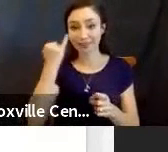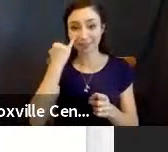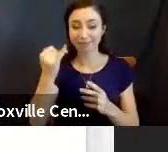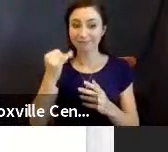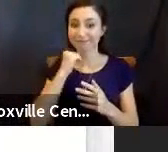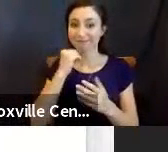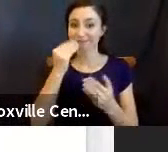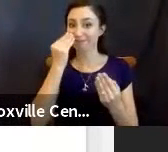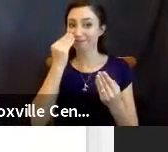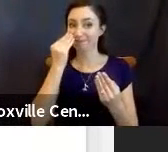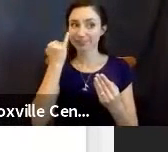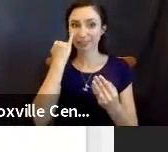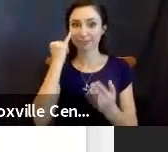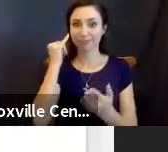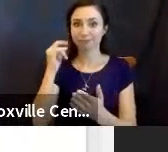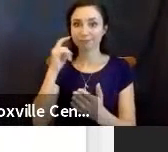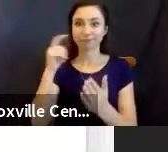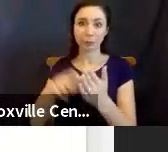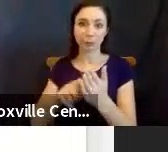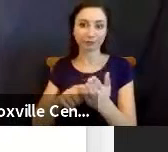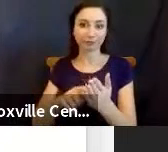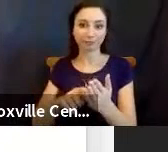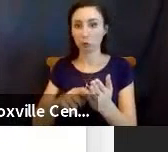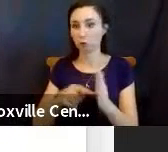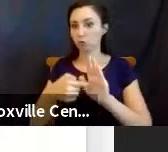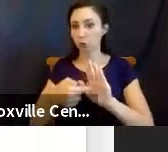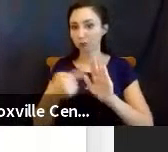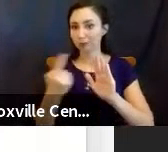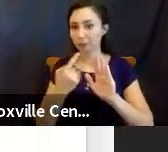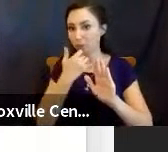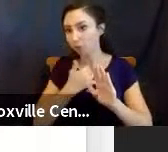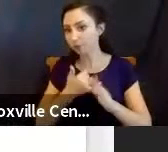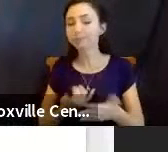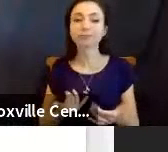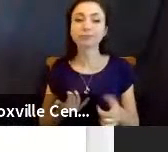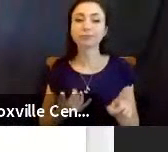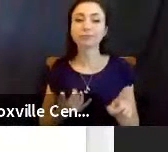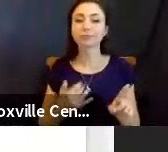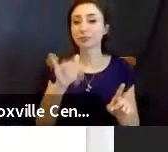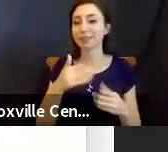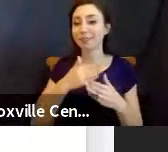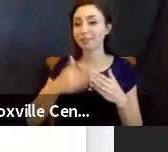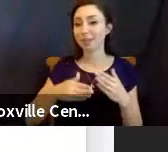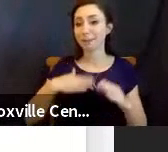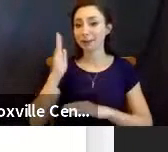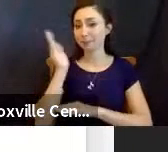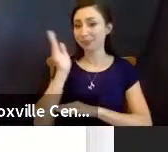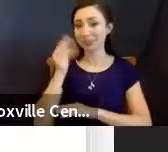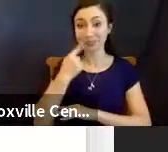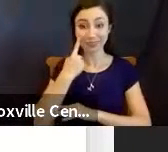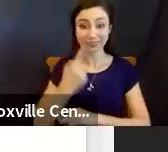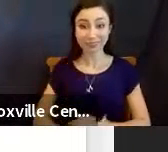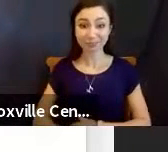notified or indicated. So that's the end of my presentation, I think.